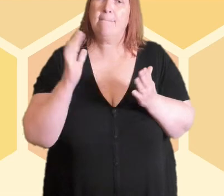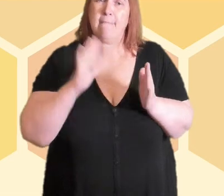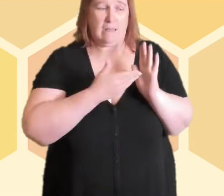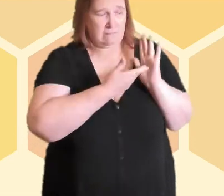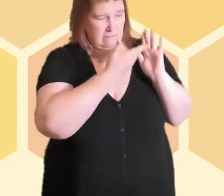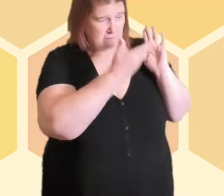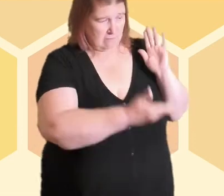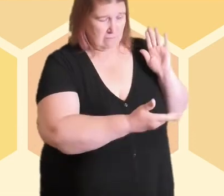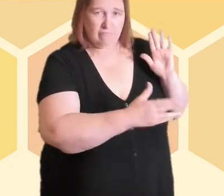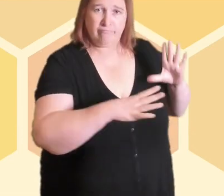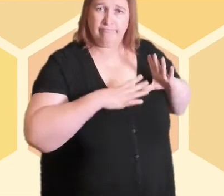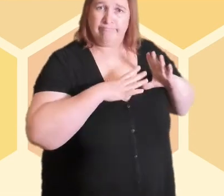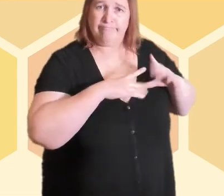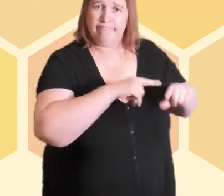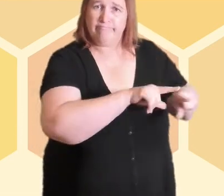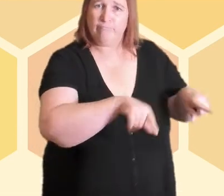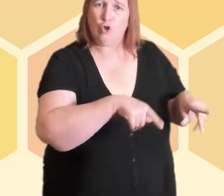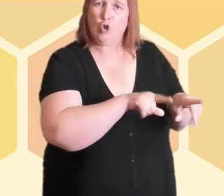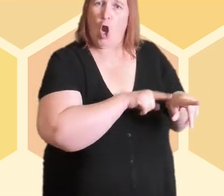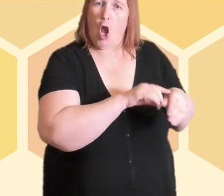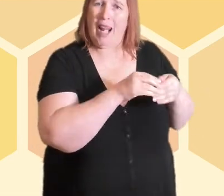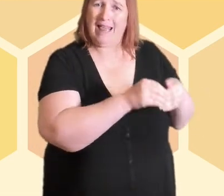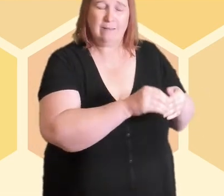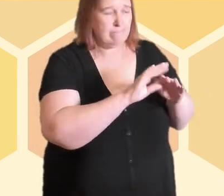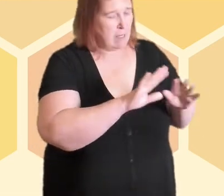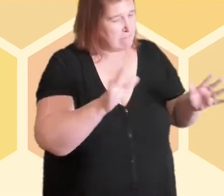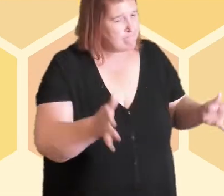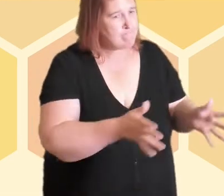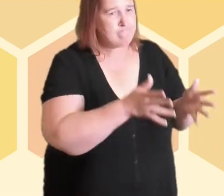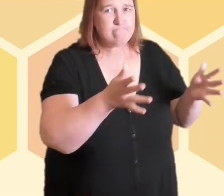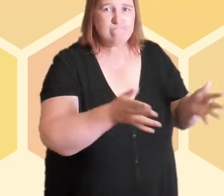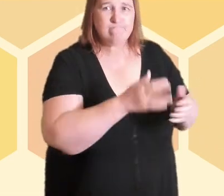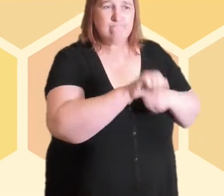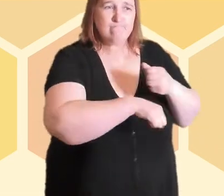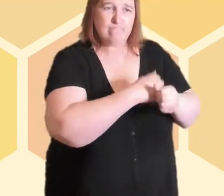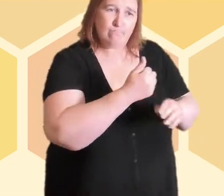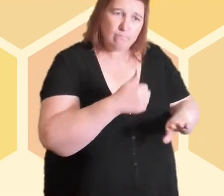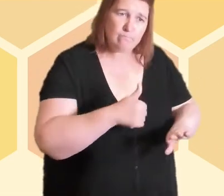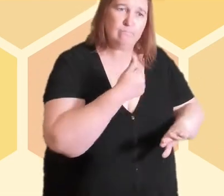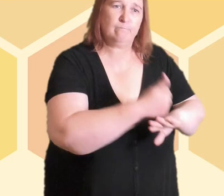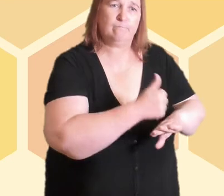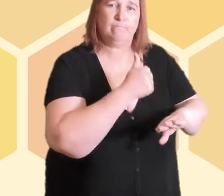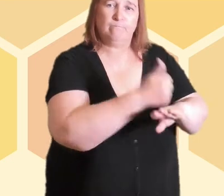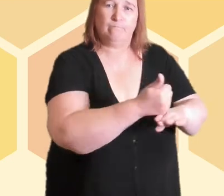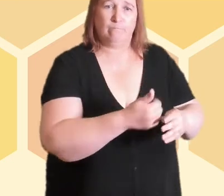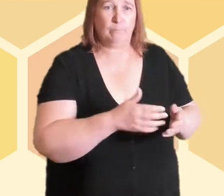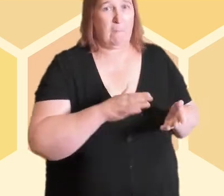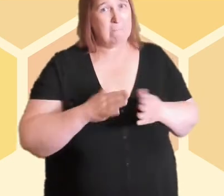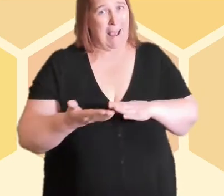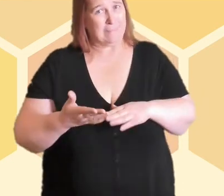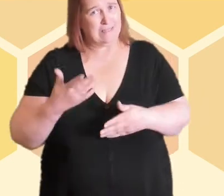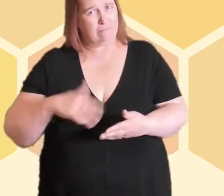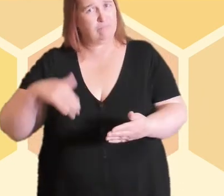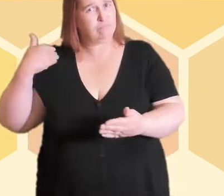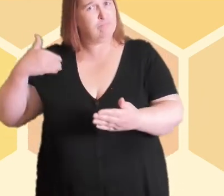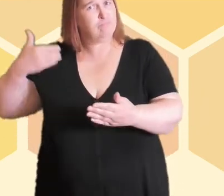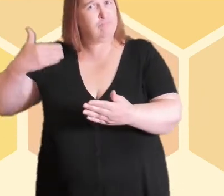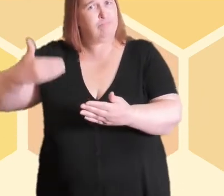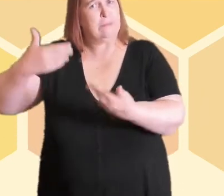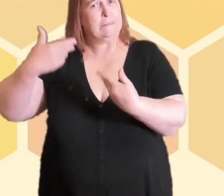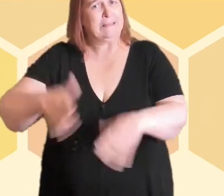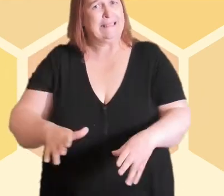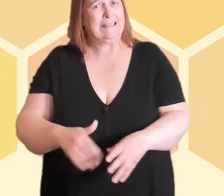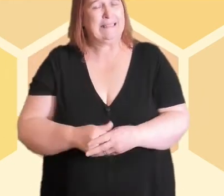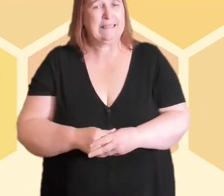leaders. Equipping young leaders has always been a part of Baptist ecclesiology. And